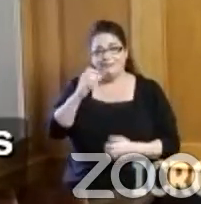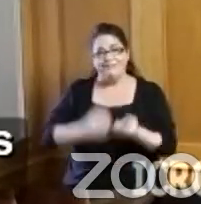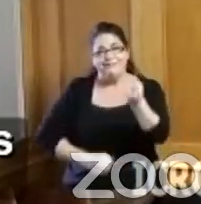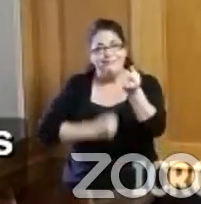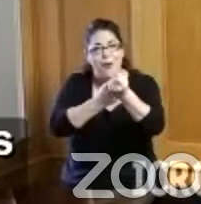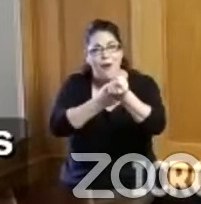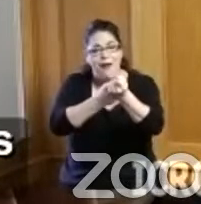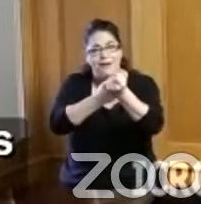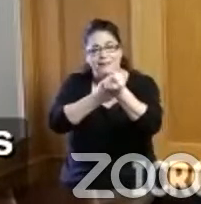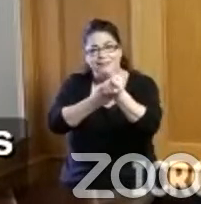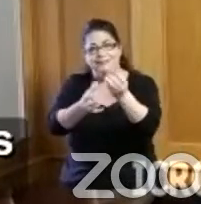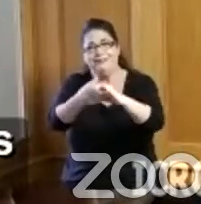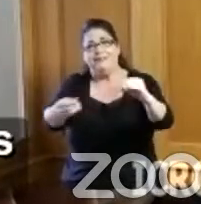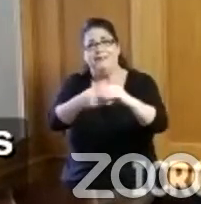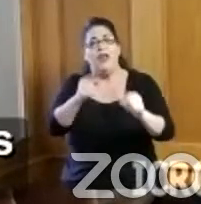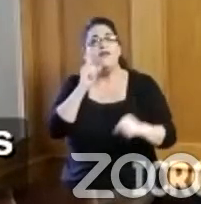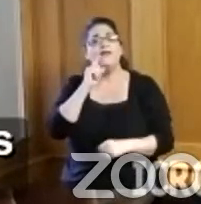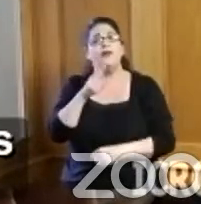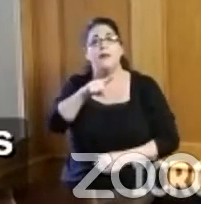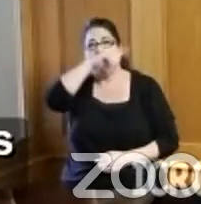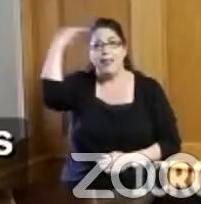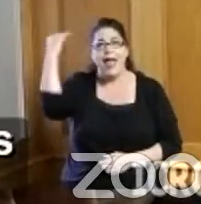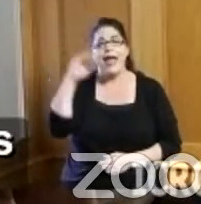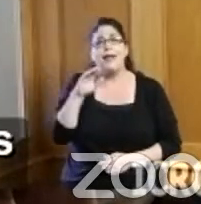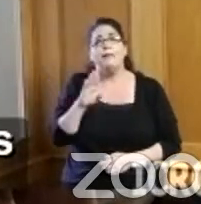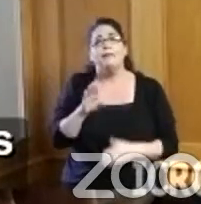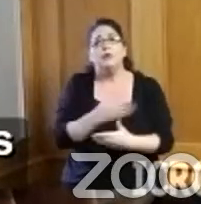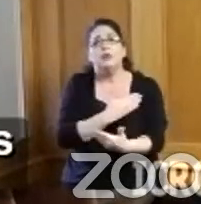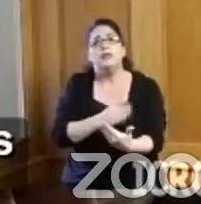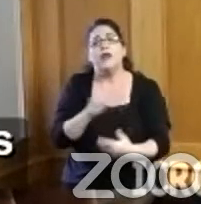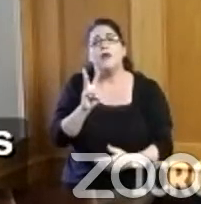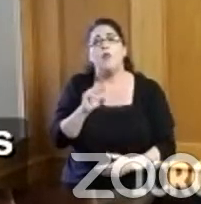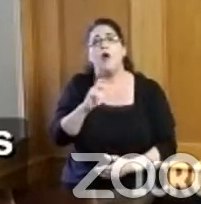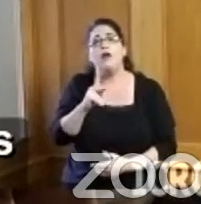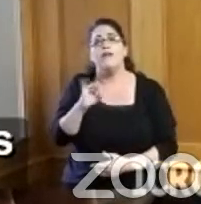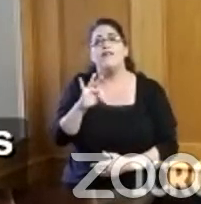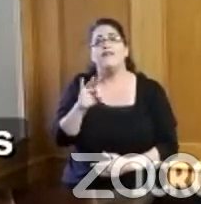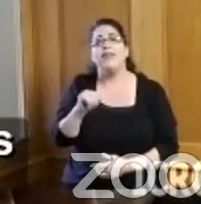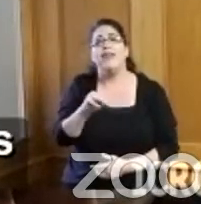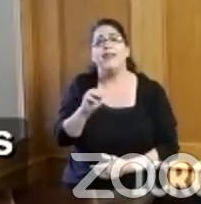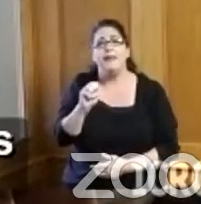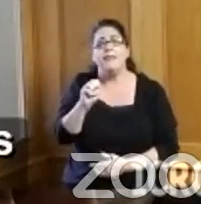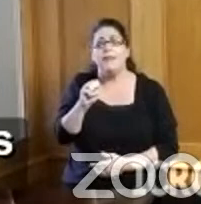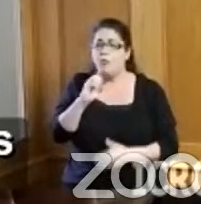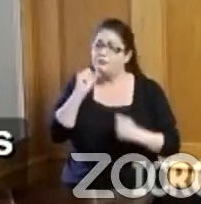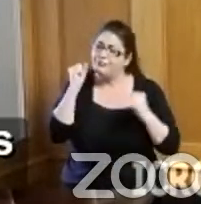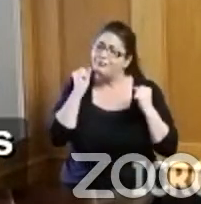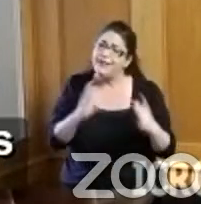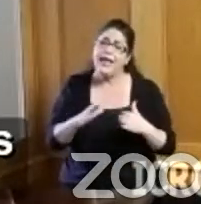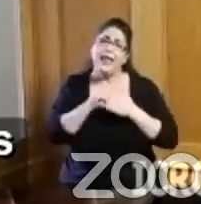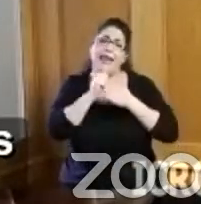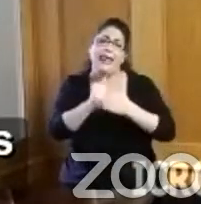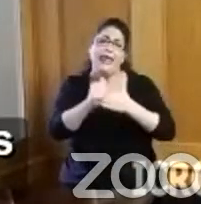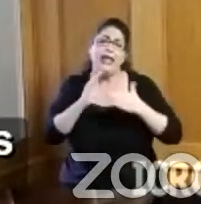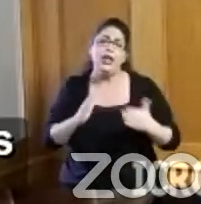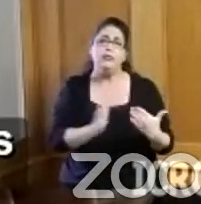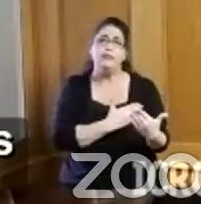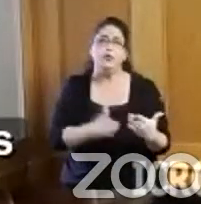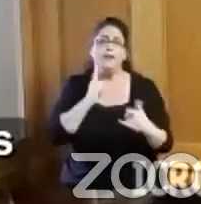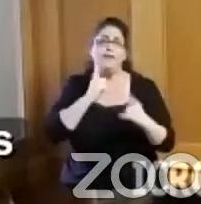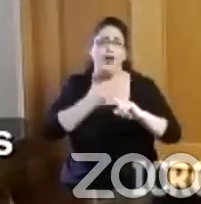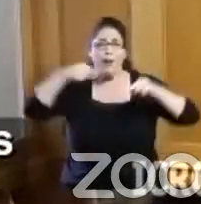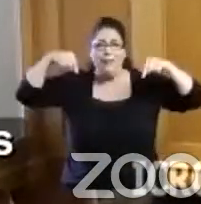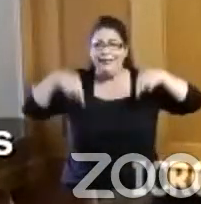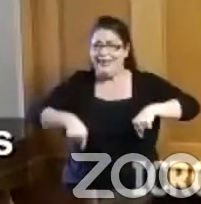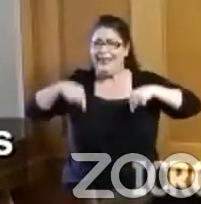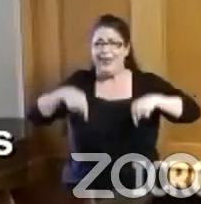support for the Black Music Walk of Fame. We have so many wonderful musicians and many leaders in music from right here,